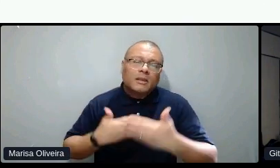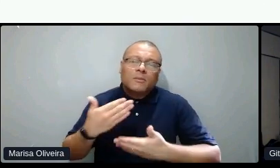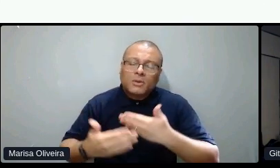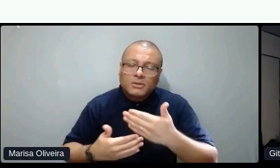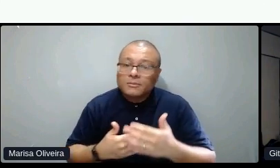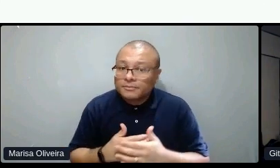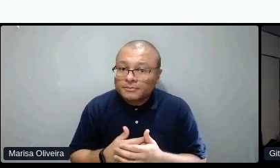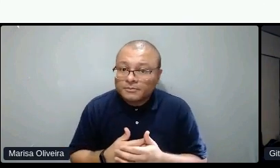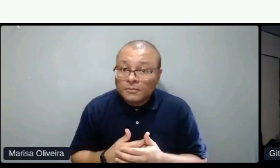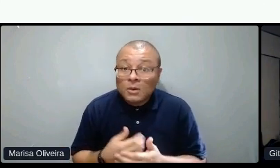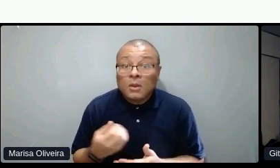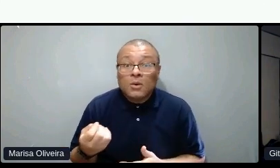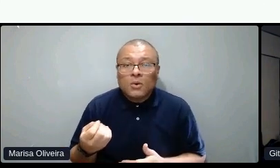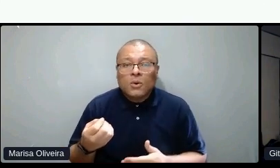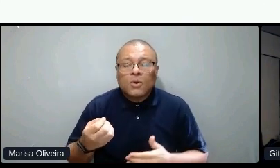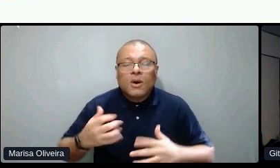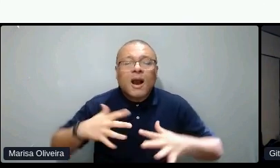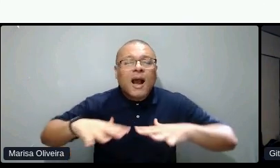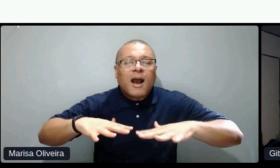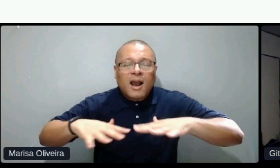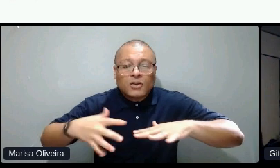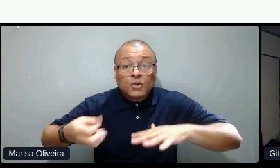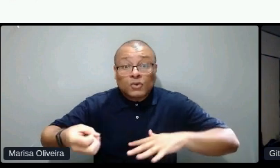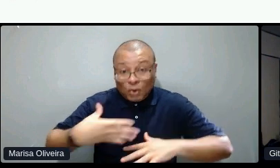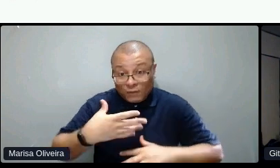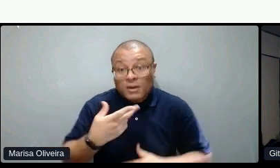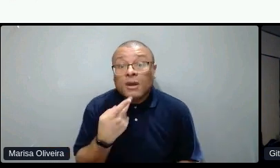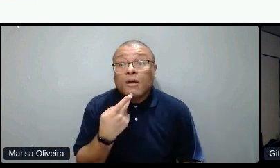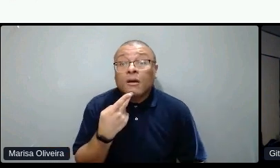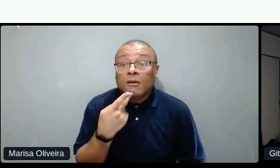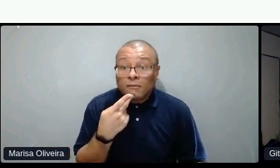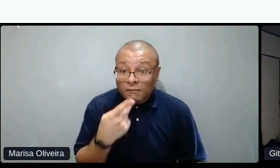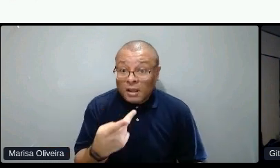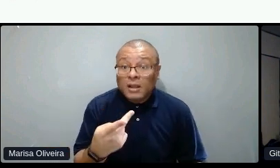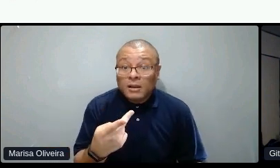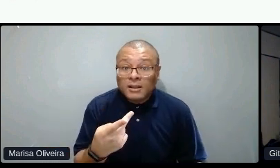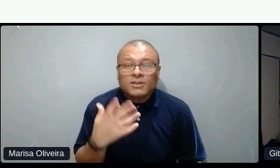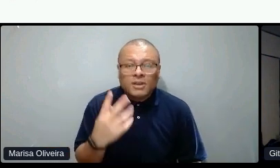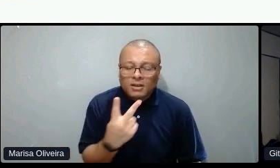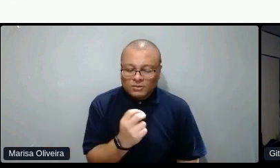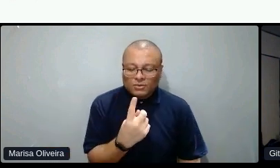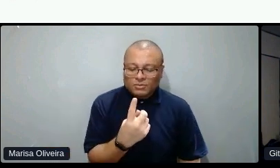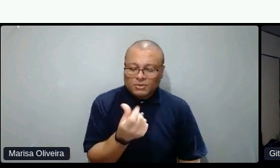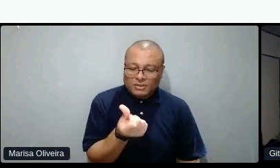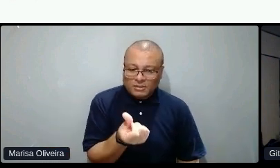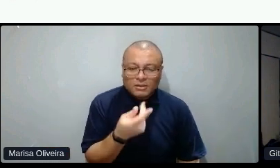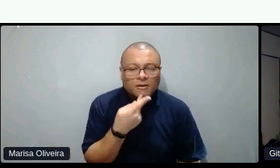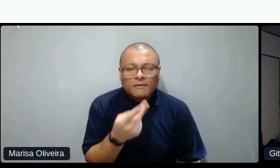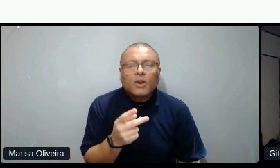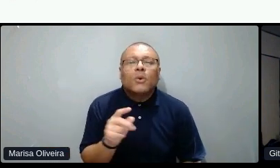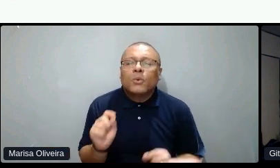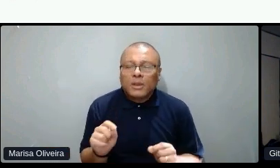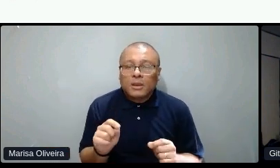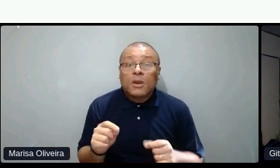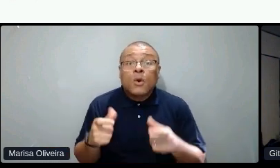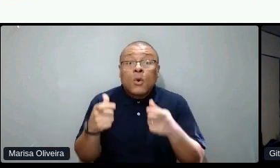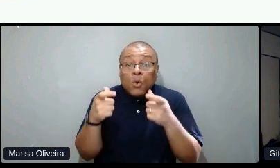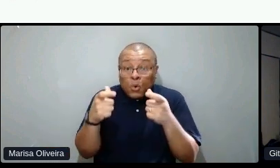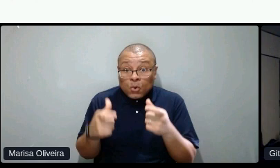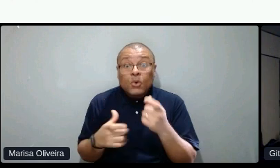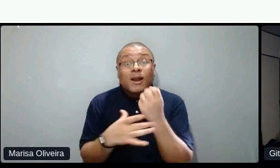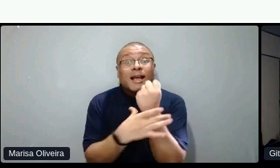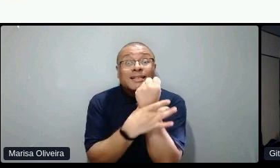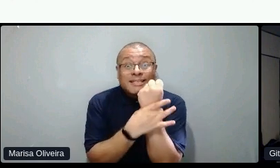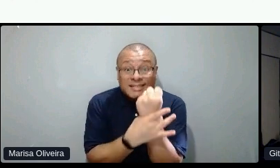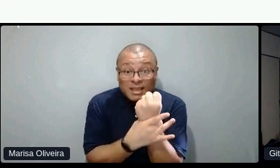have modern Agile. As far as I can tell, it started around 2016, where they talk about making safety a